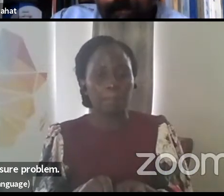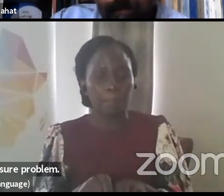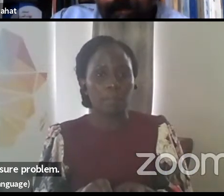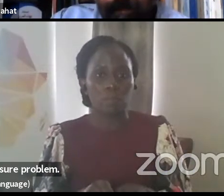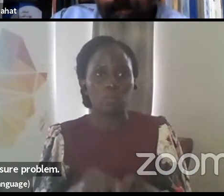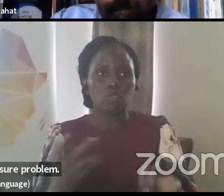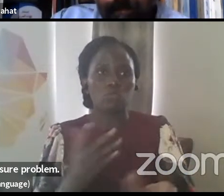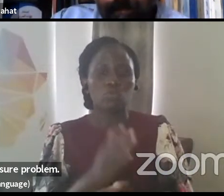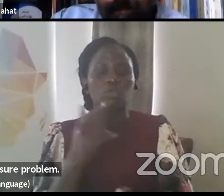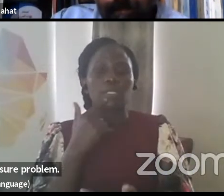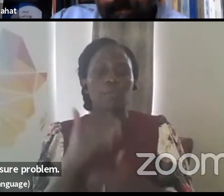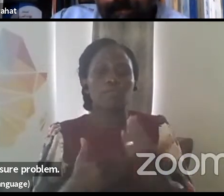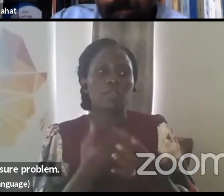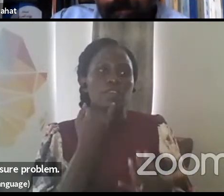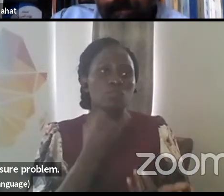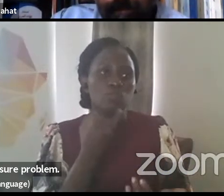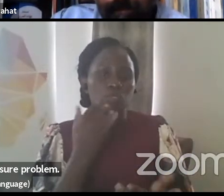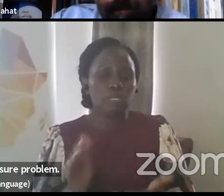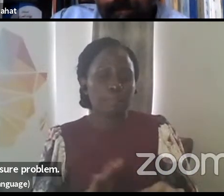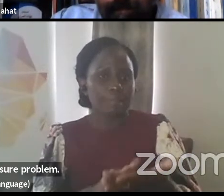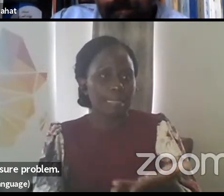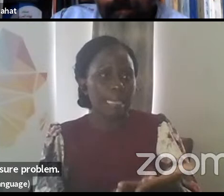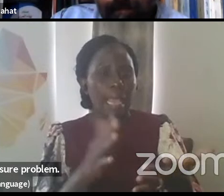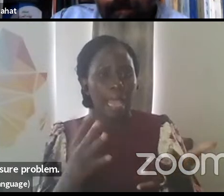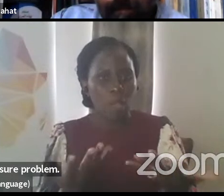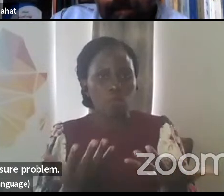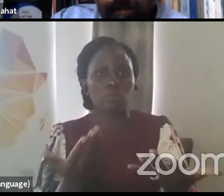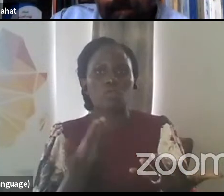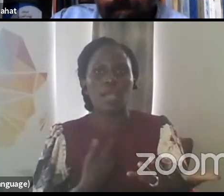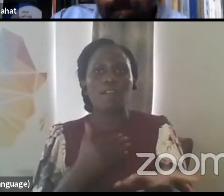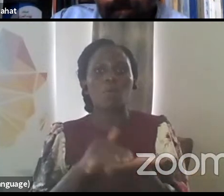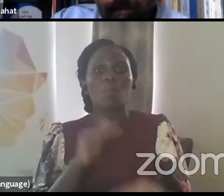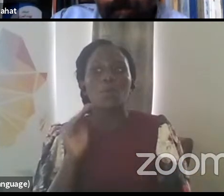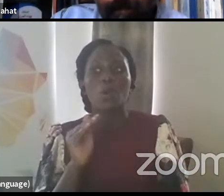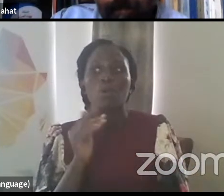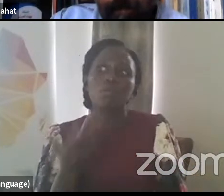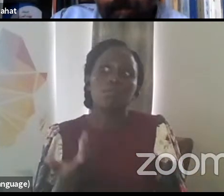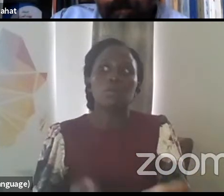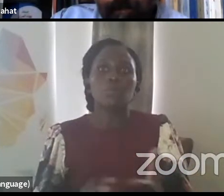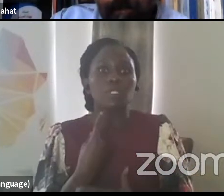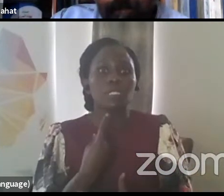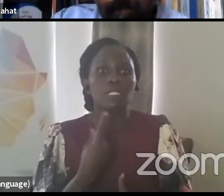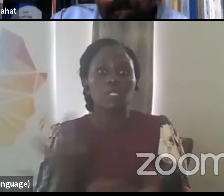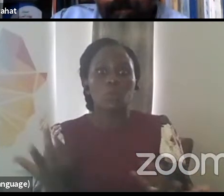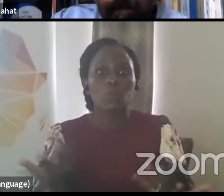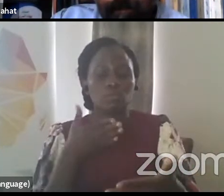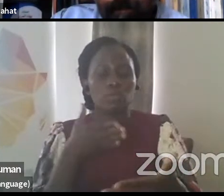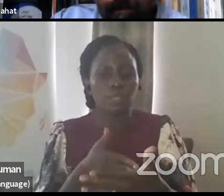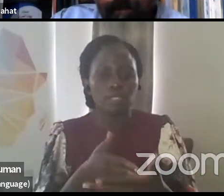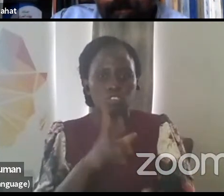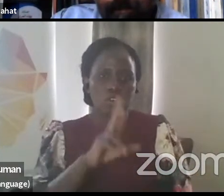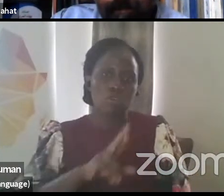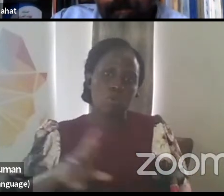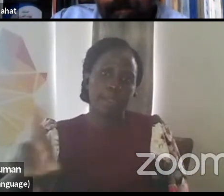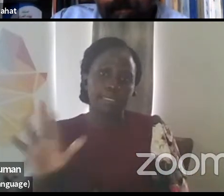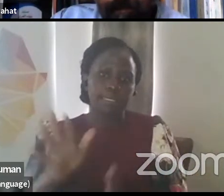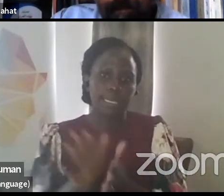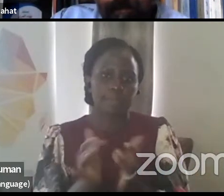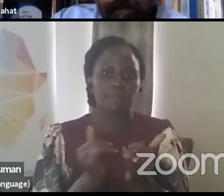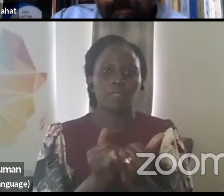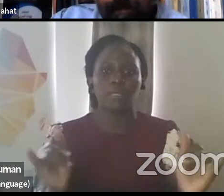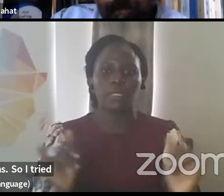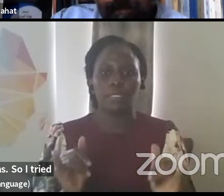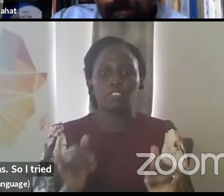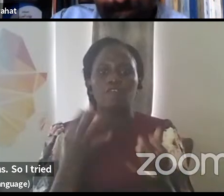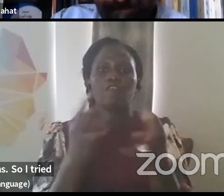just focused on them just to be one more excuse to limit rights and limit freedoms? So I